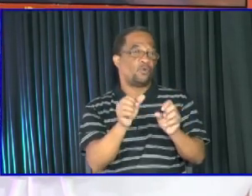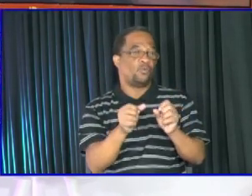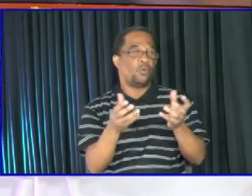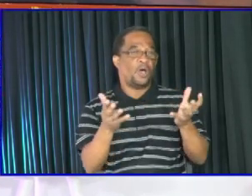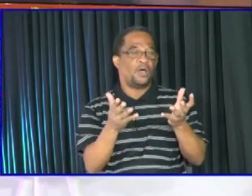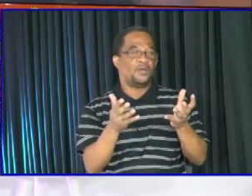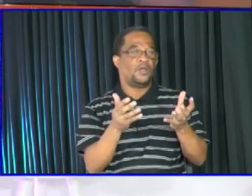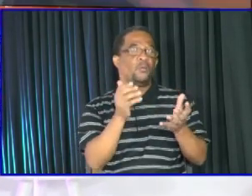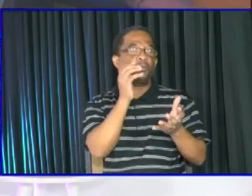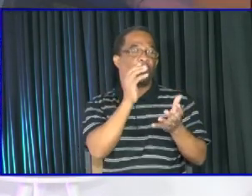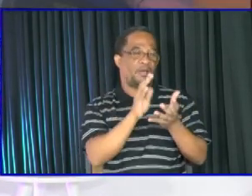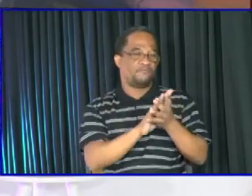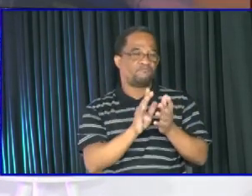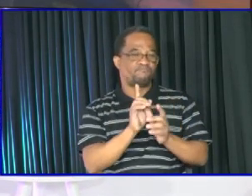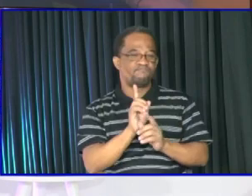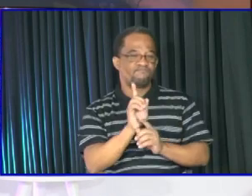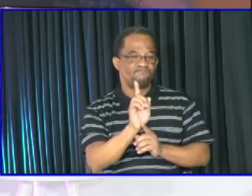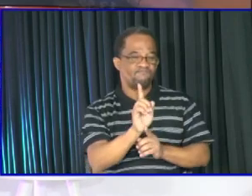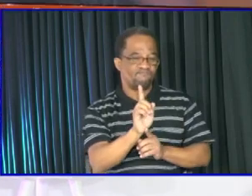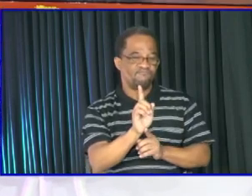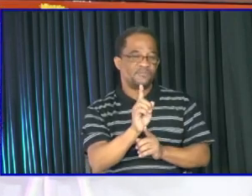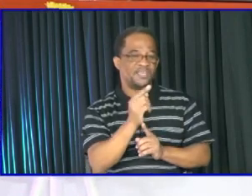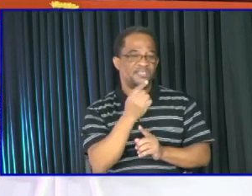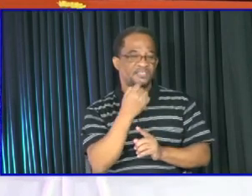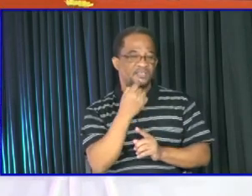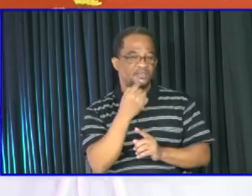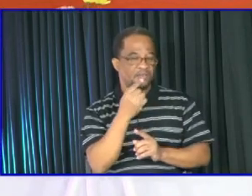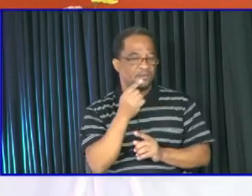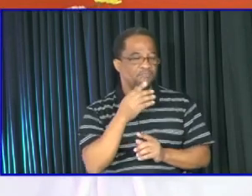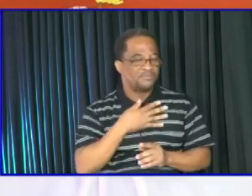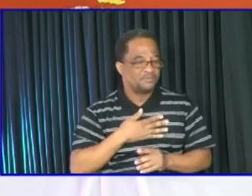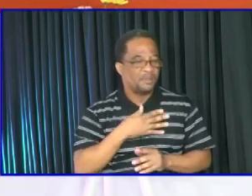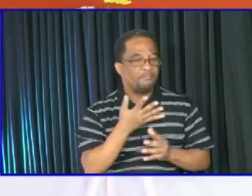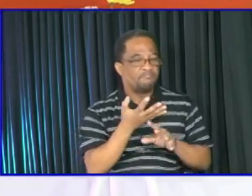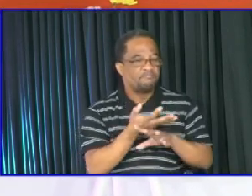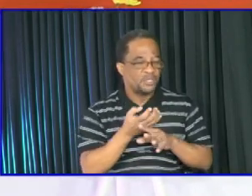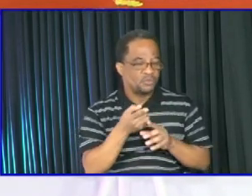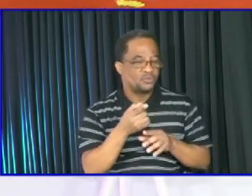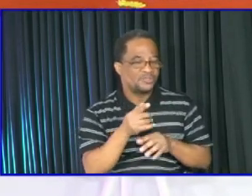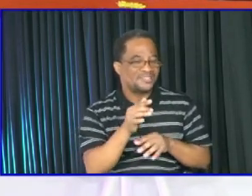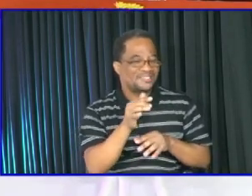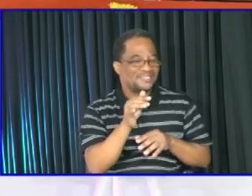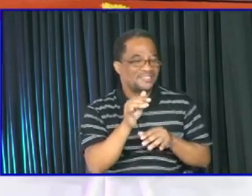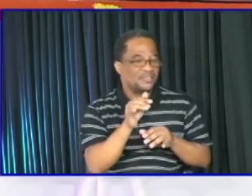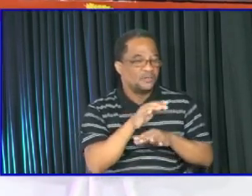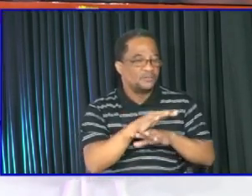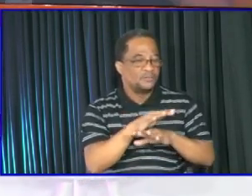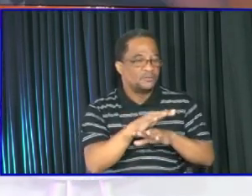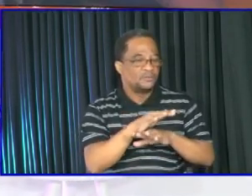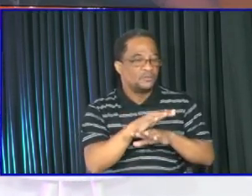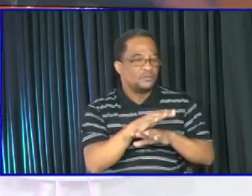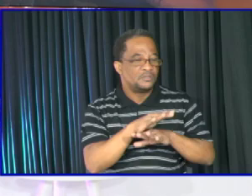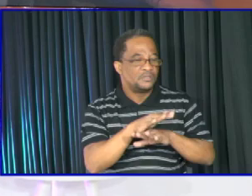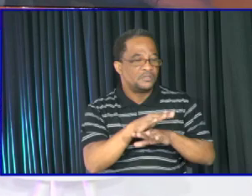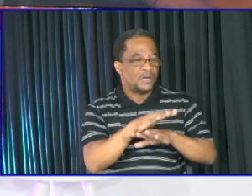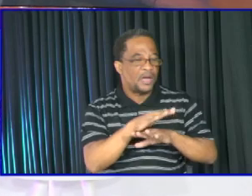saying, please, please, please, stay clear of that innocent man named Jesus. So Pilate was